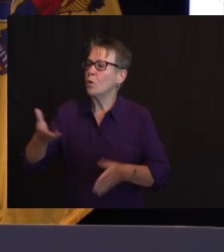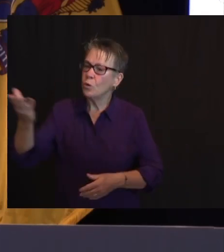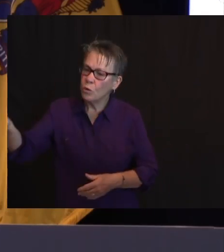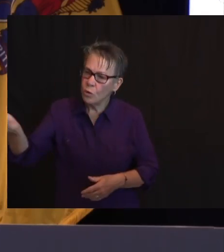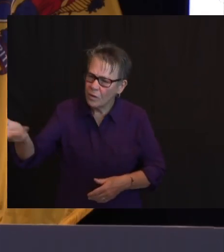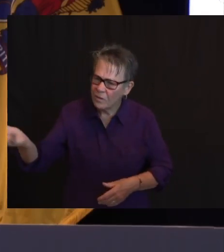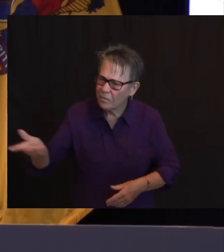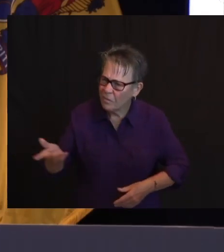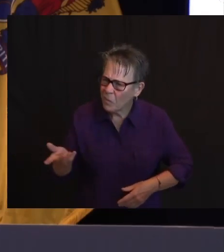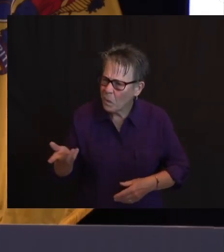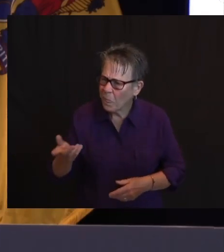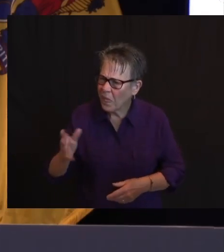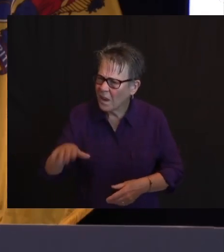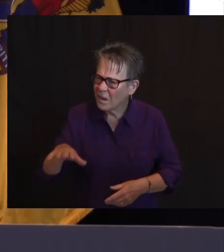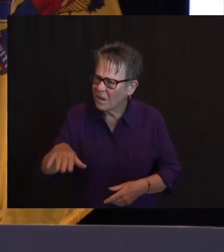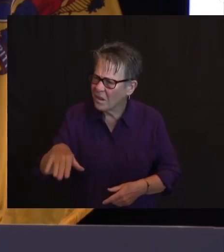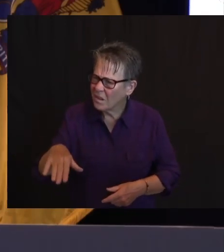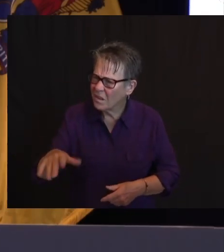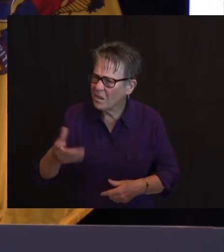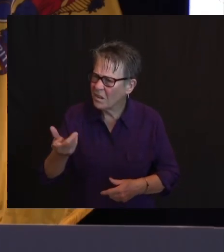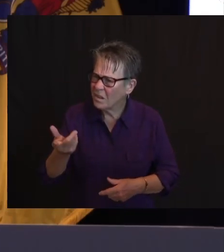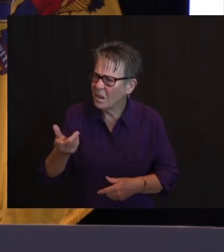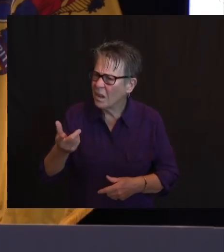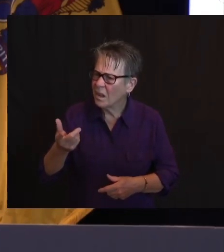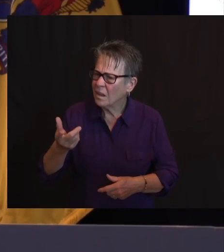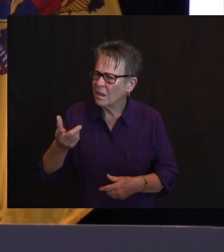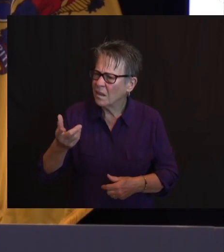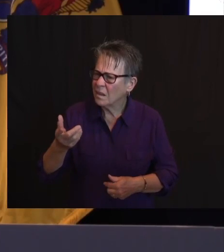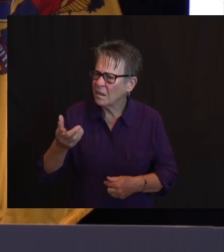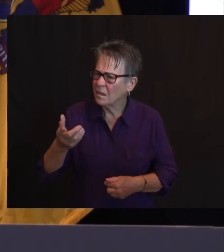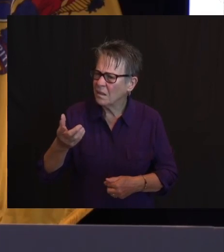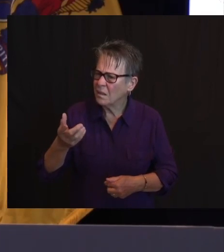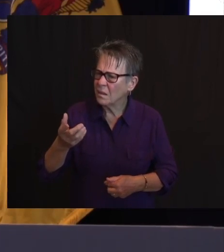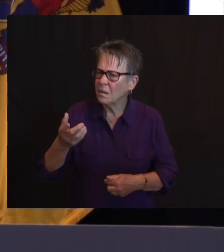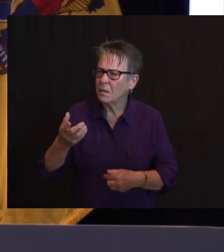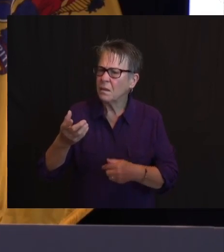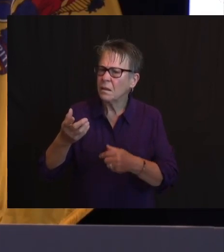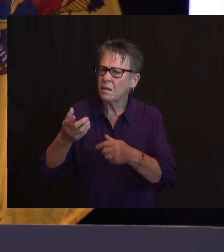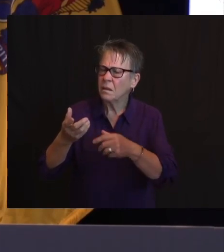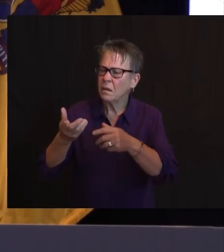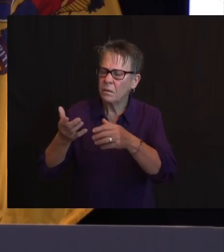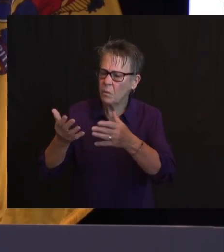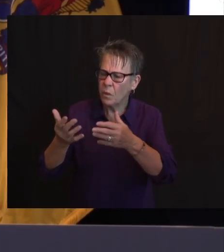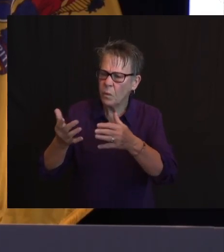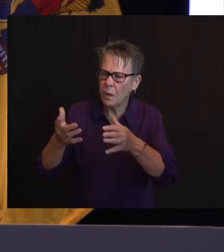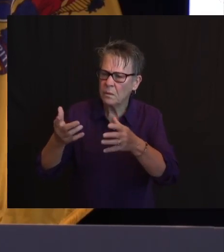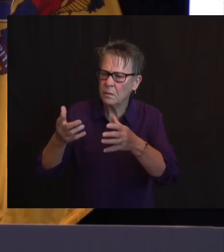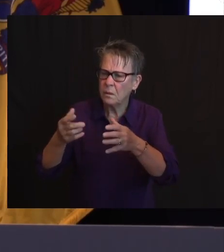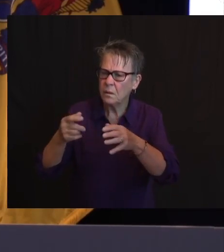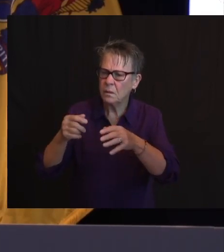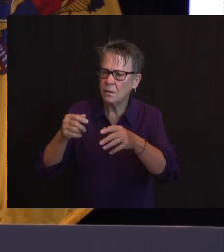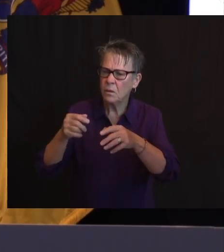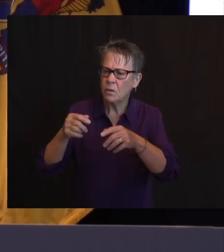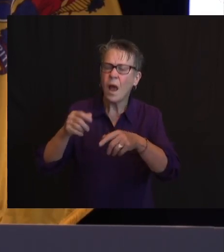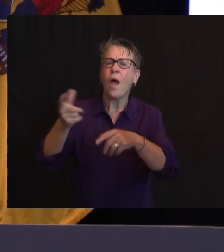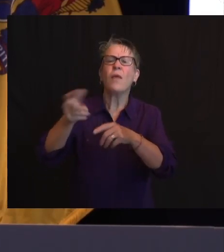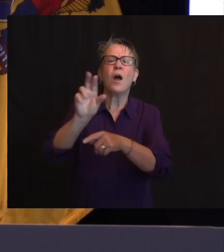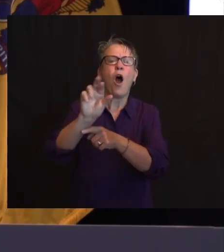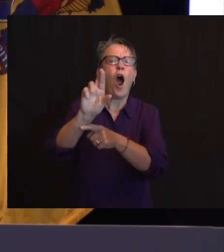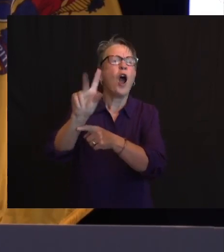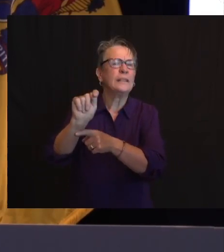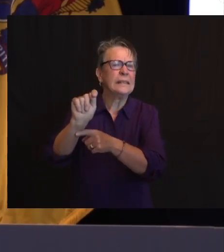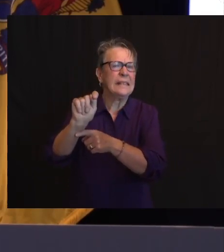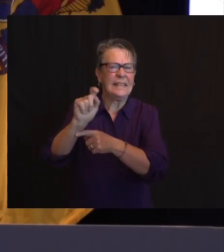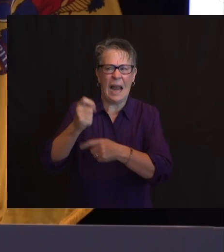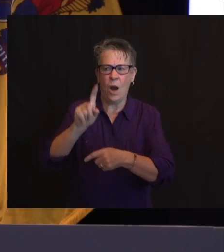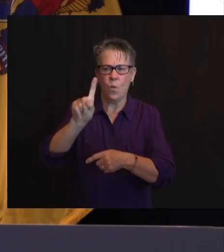in 7 weeks? Is this any early ripples of a potential second wave, especially considering the first day of fall is tomorrow